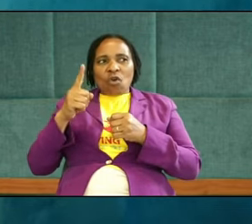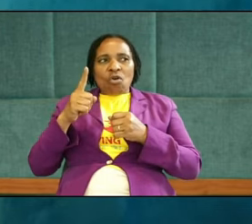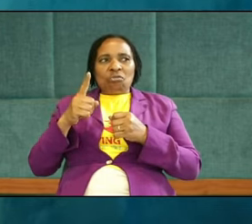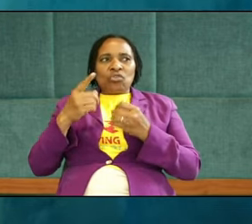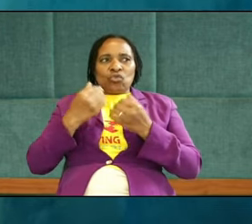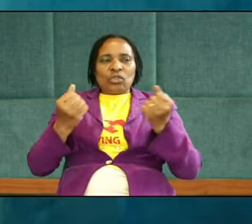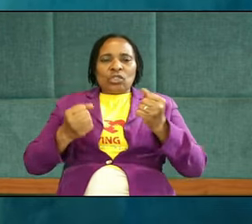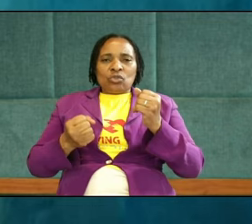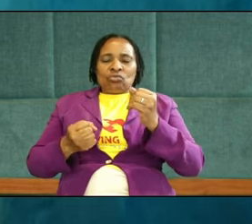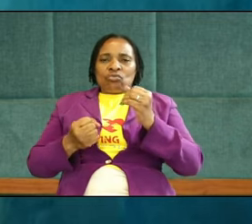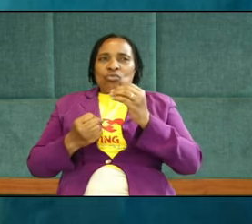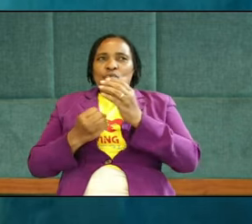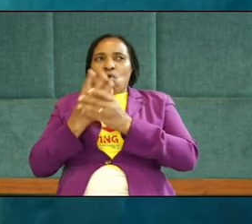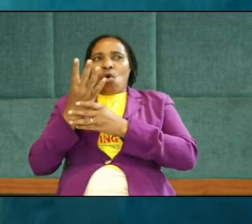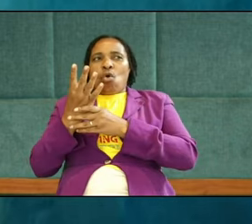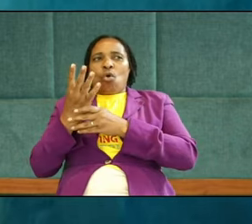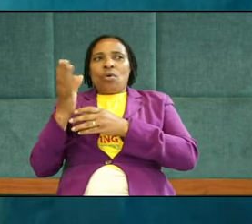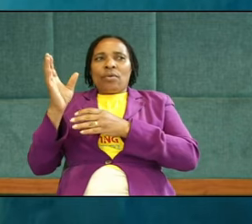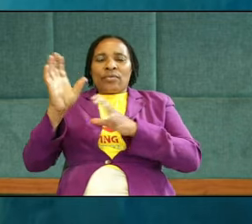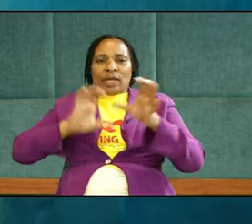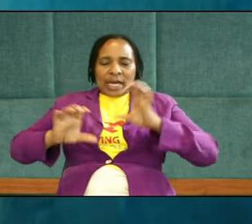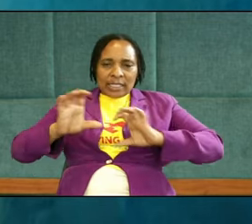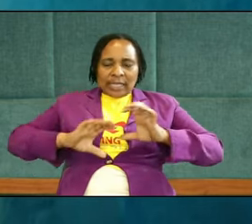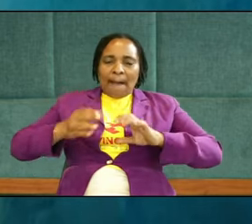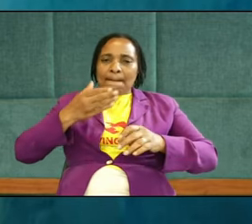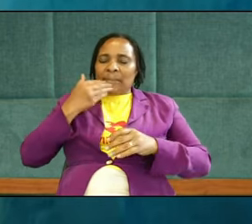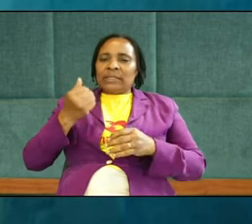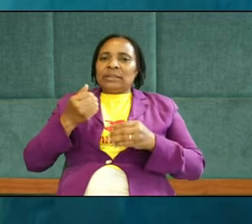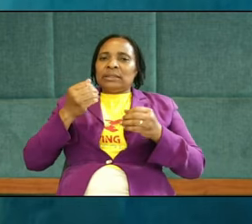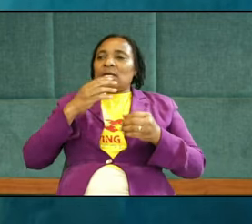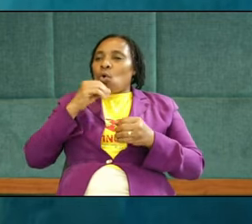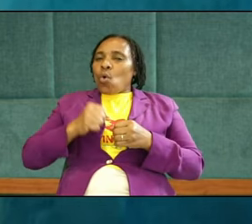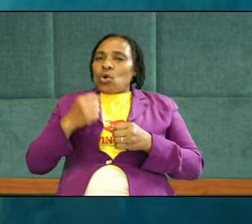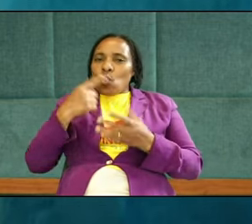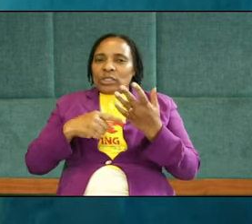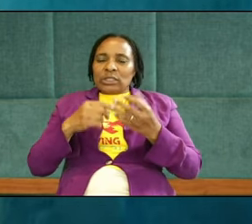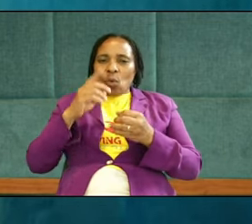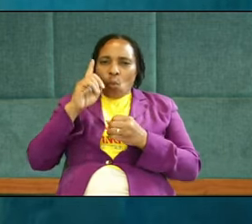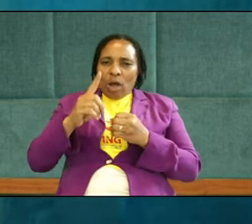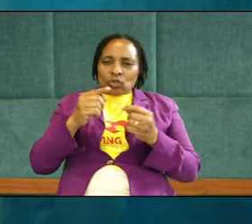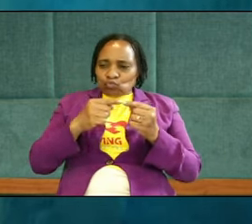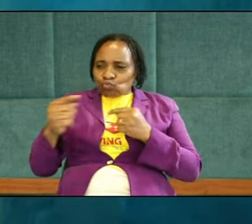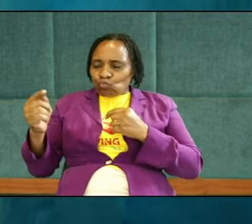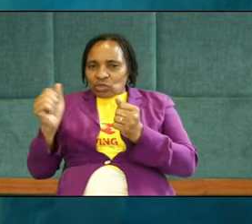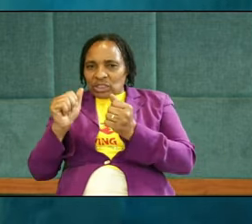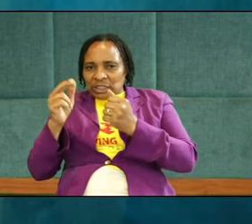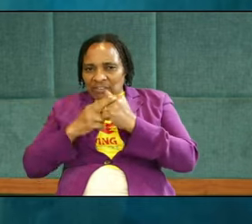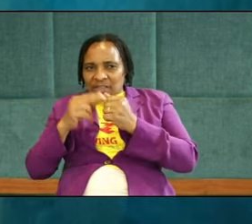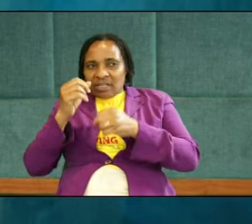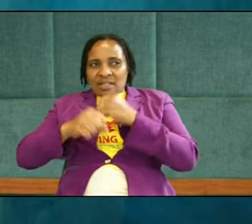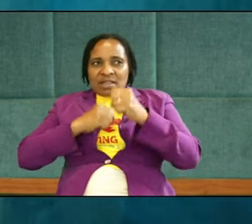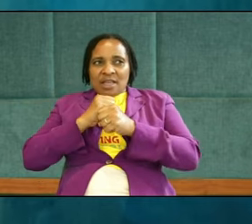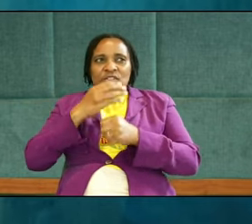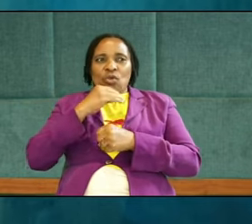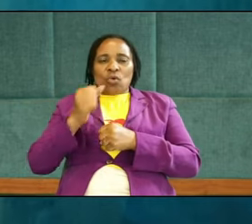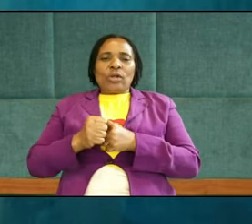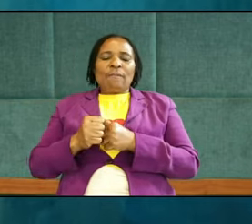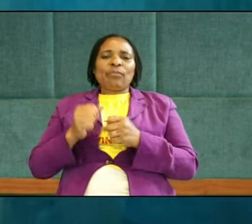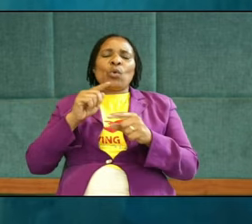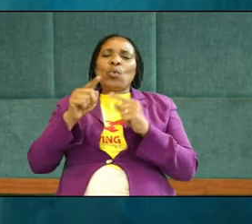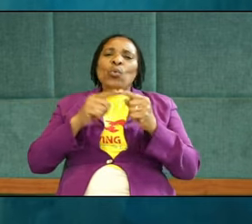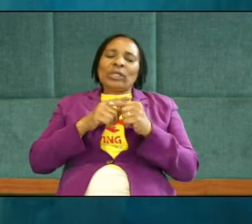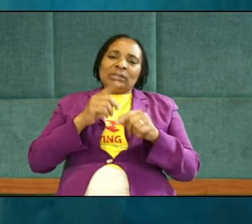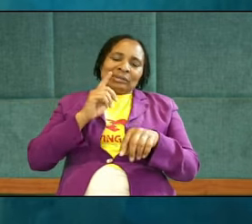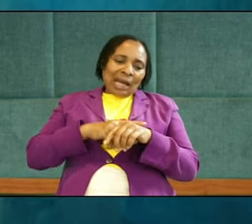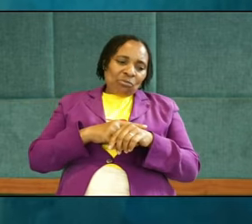the right character. Actually, the very best age is 1 to 7 years old. That's the time where you shape a child's character. If